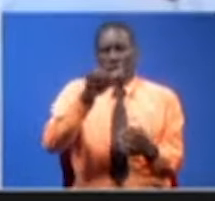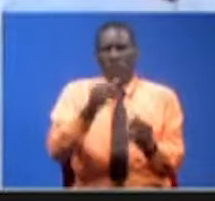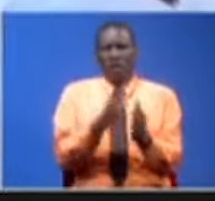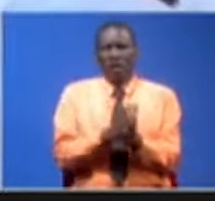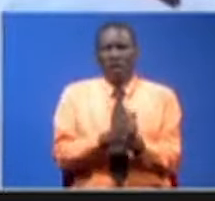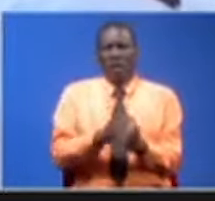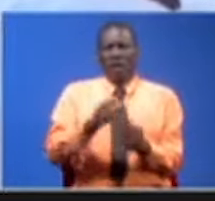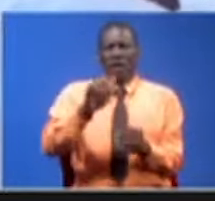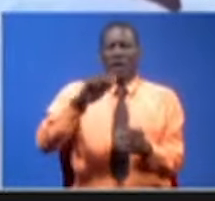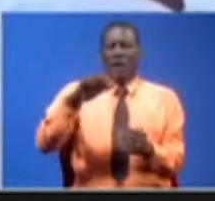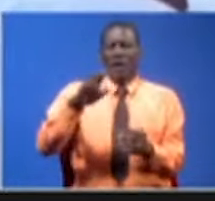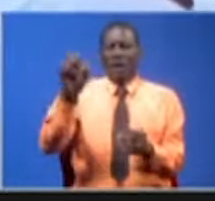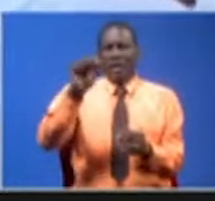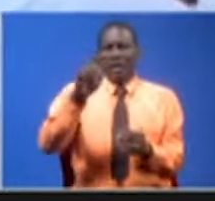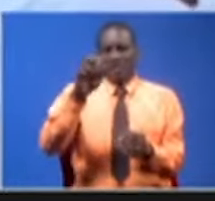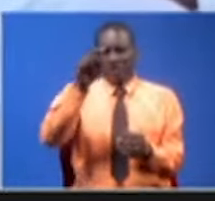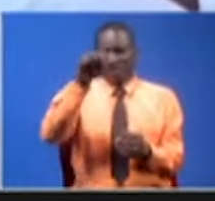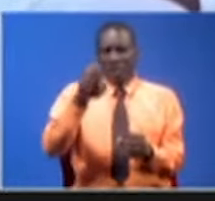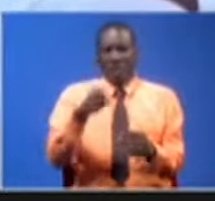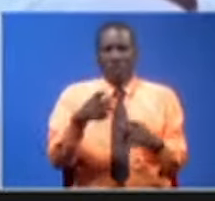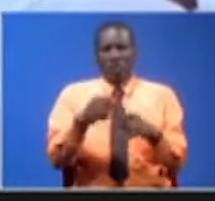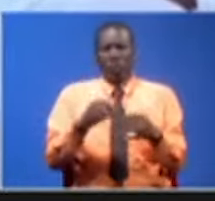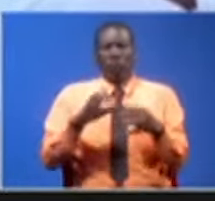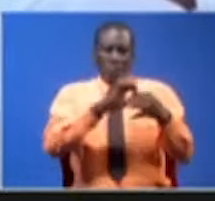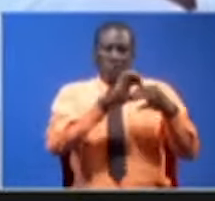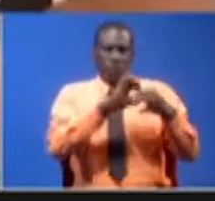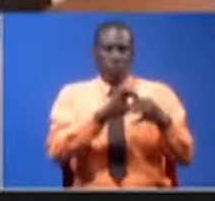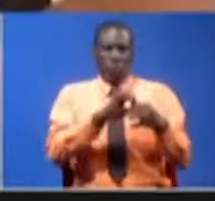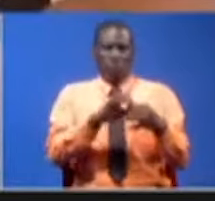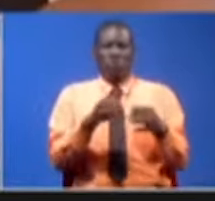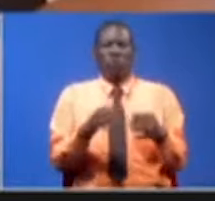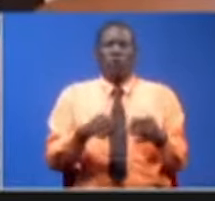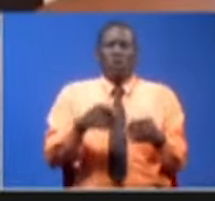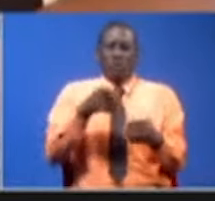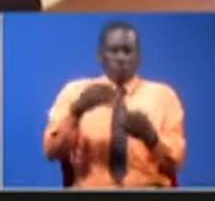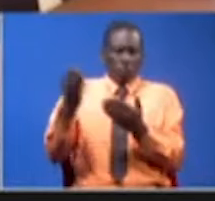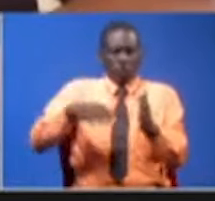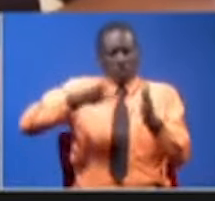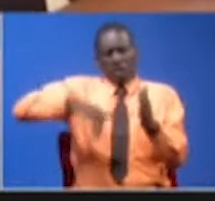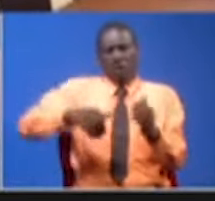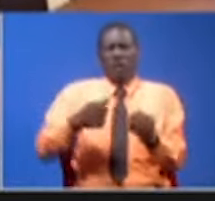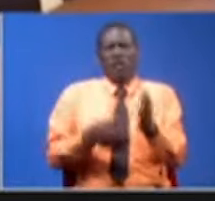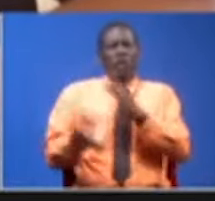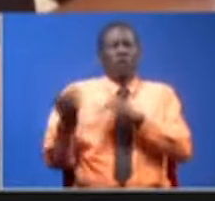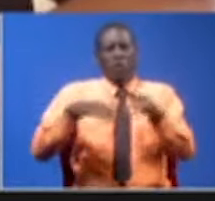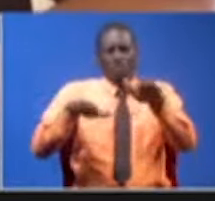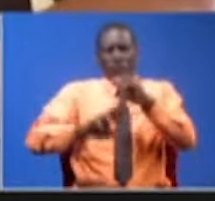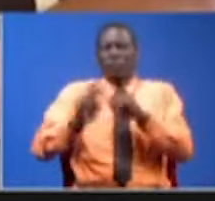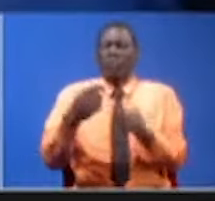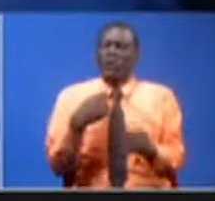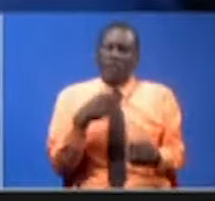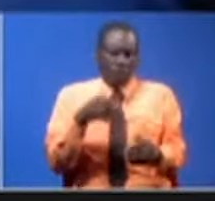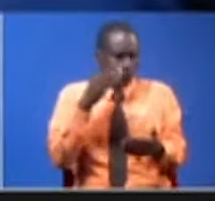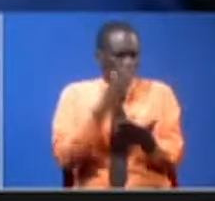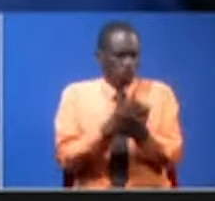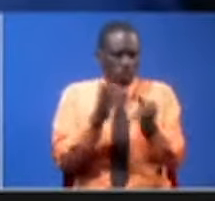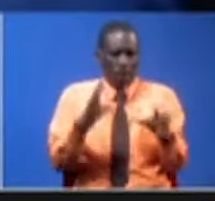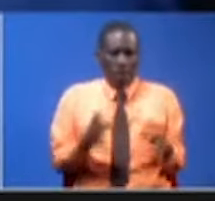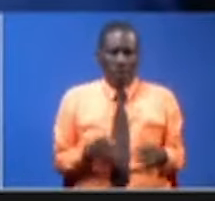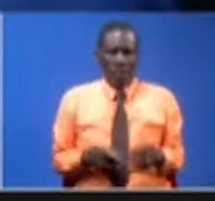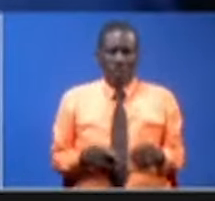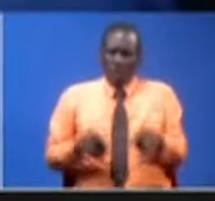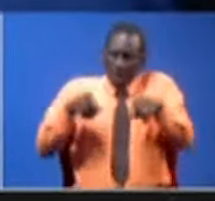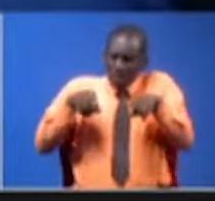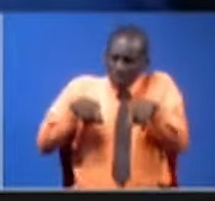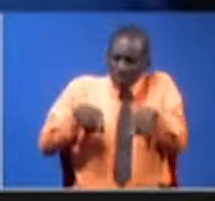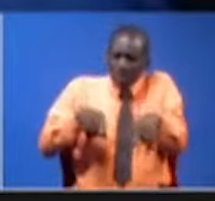from the minority party in Azimio as the reason for the delay, a matter the former vice president has disputed. She had